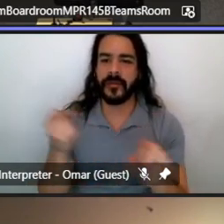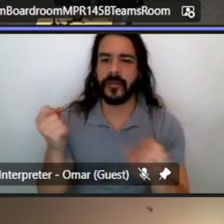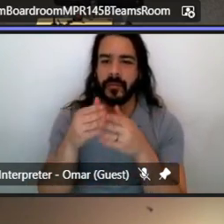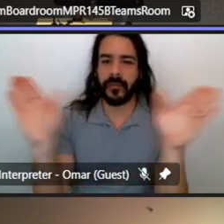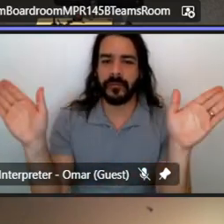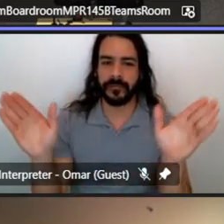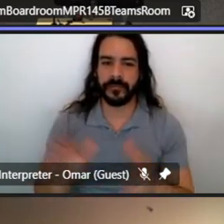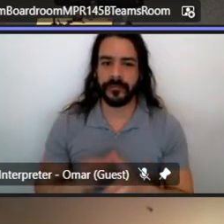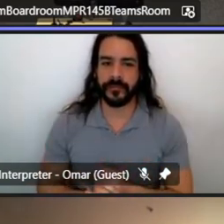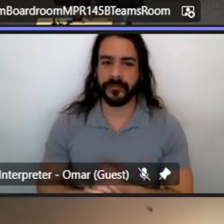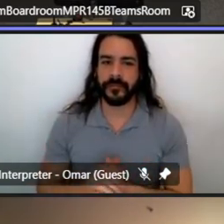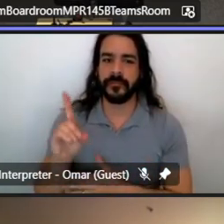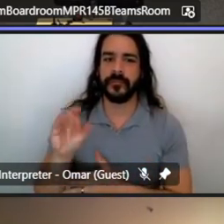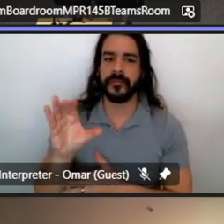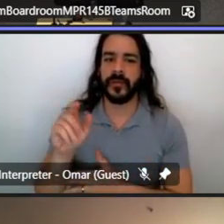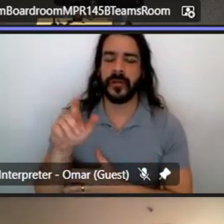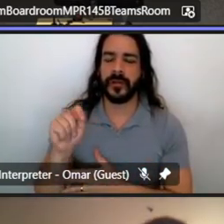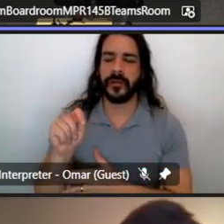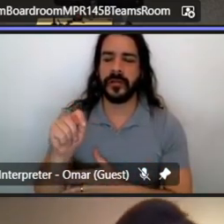Docket